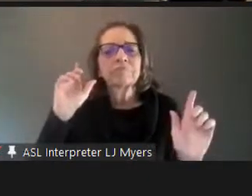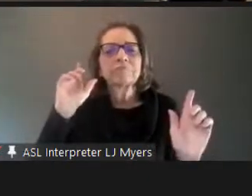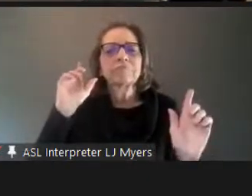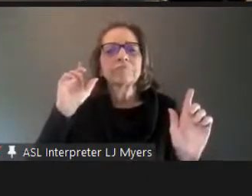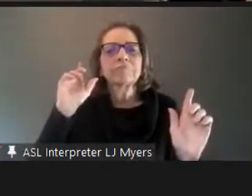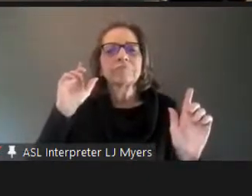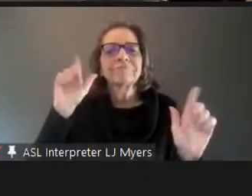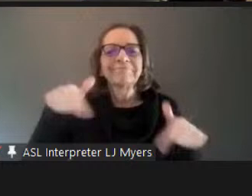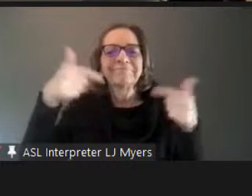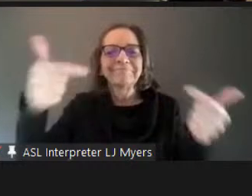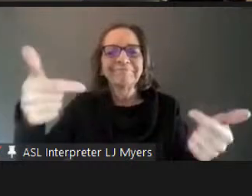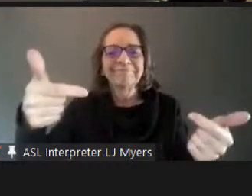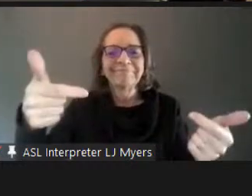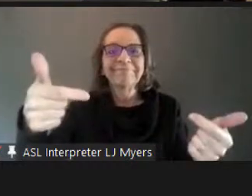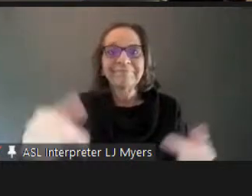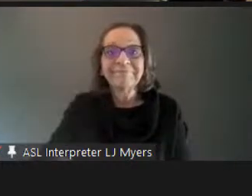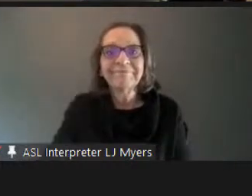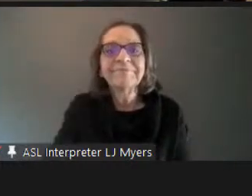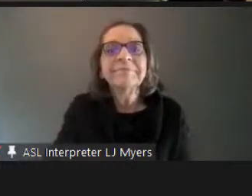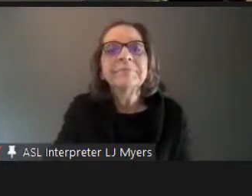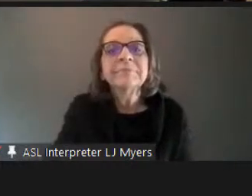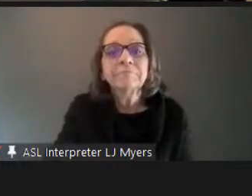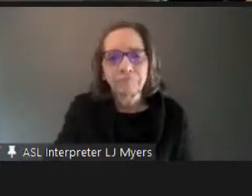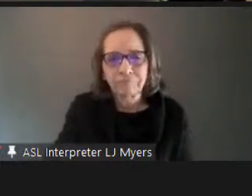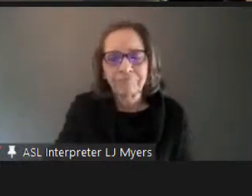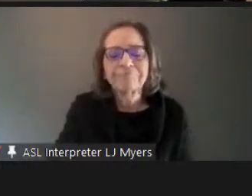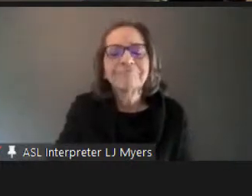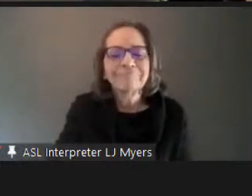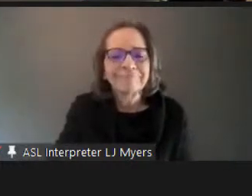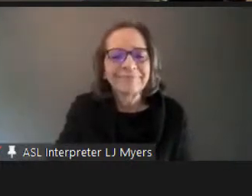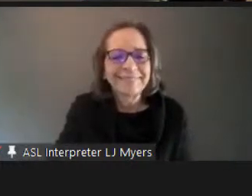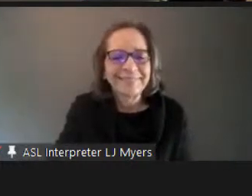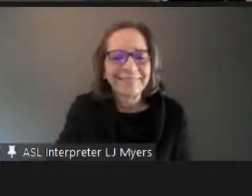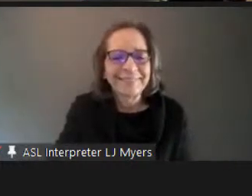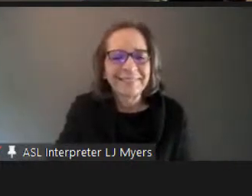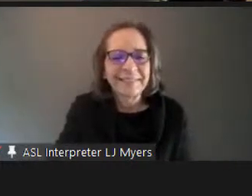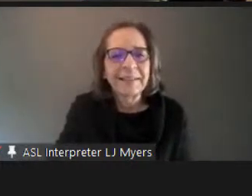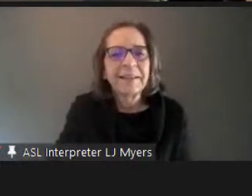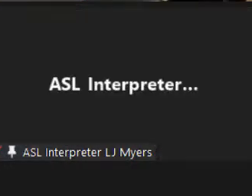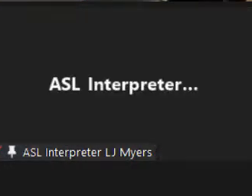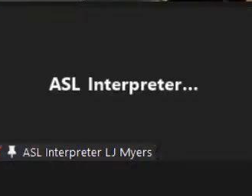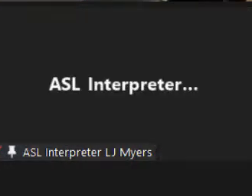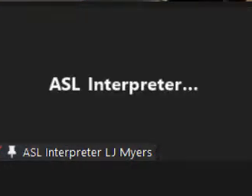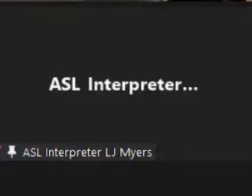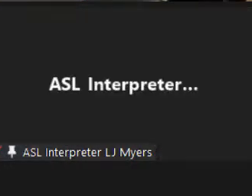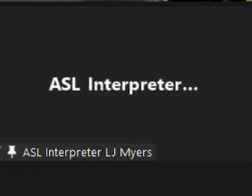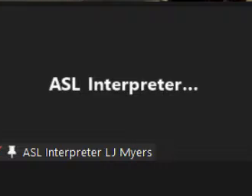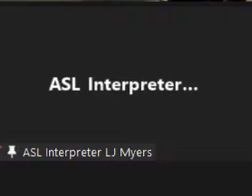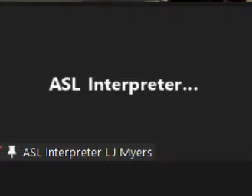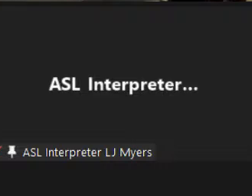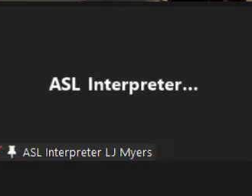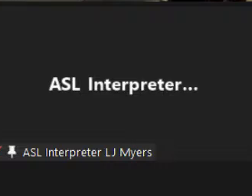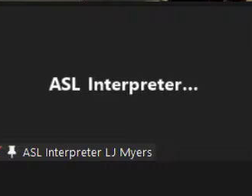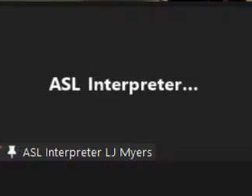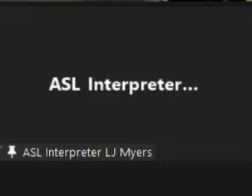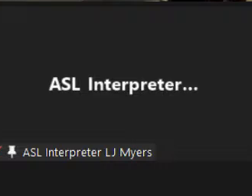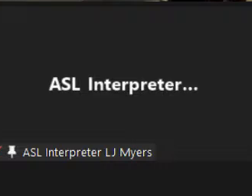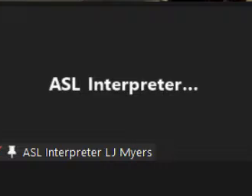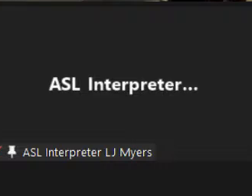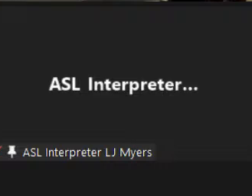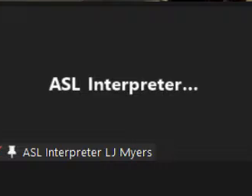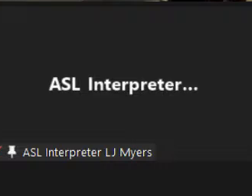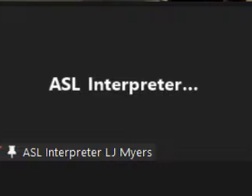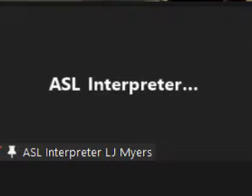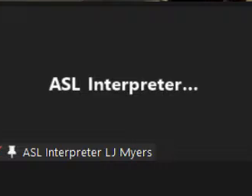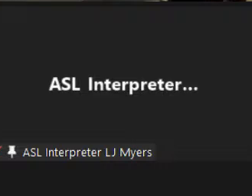feeds a little bit into number one is this needs to be actionable to address a specific challenge. We can't put